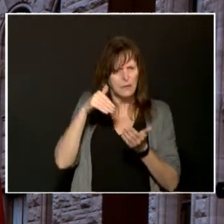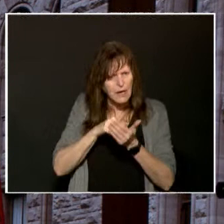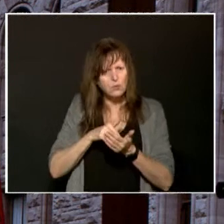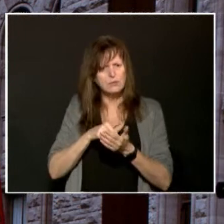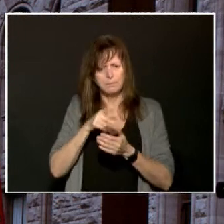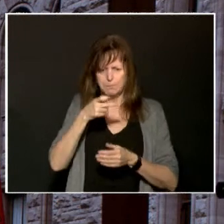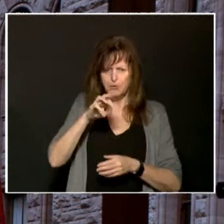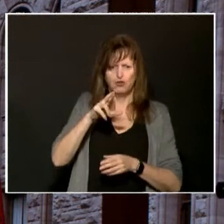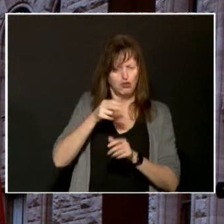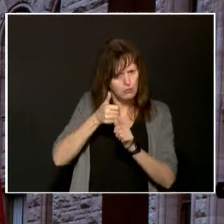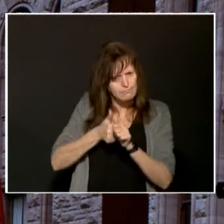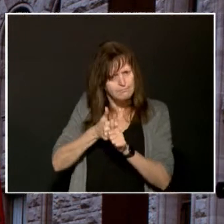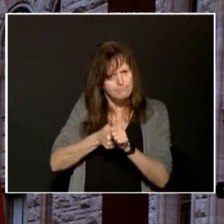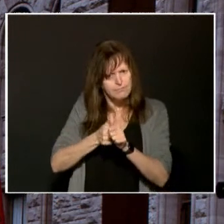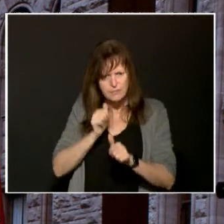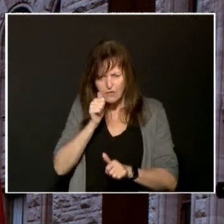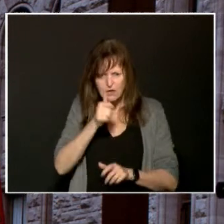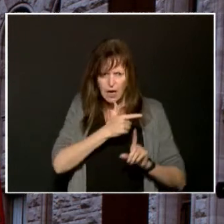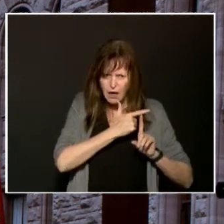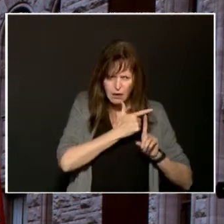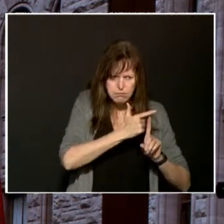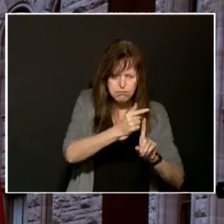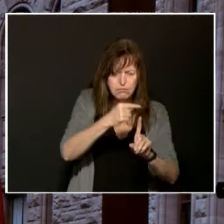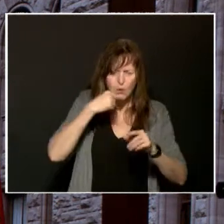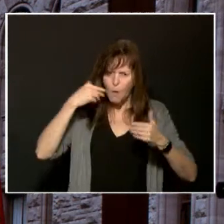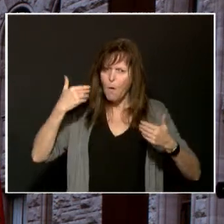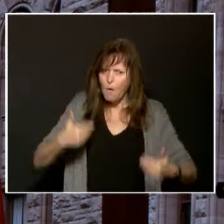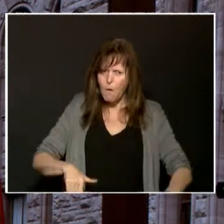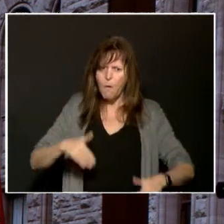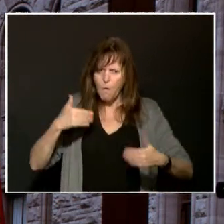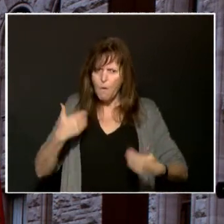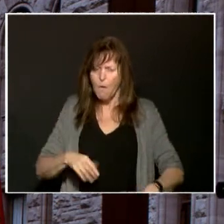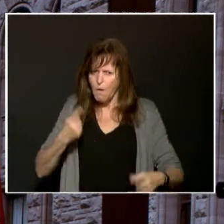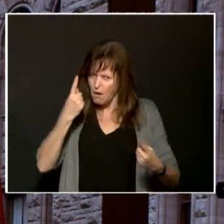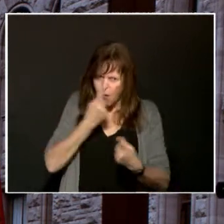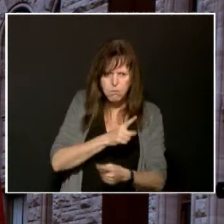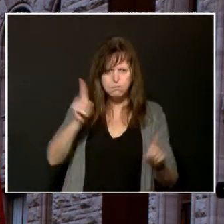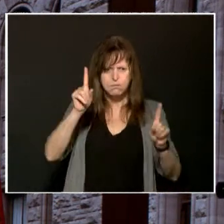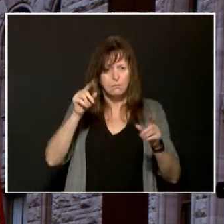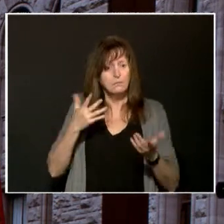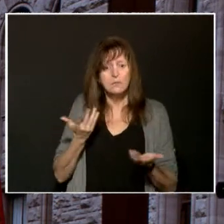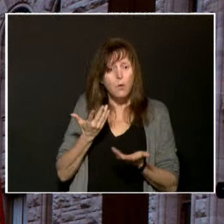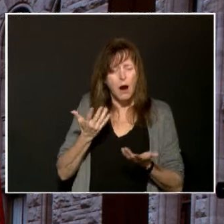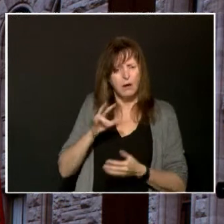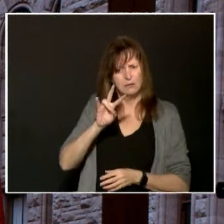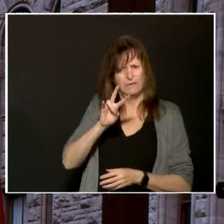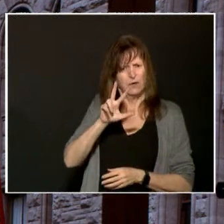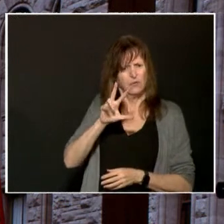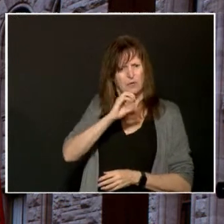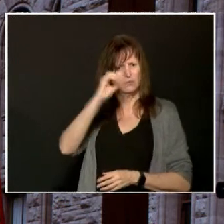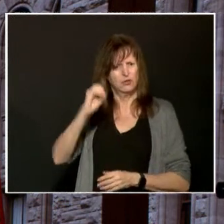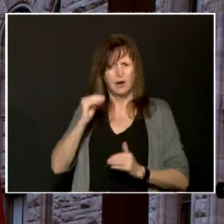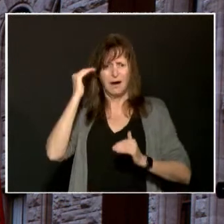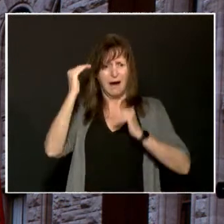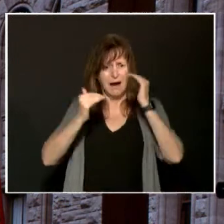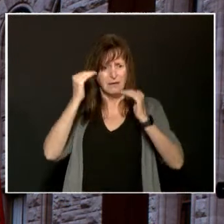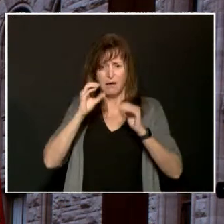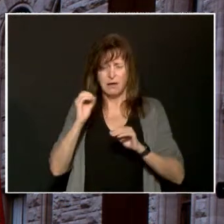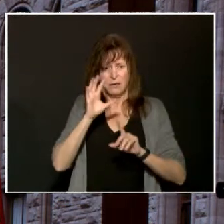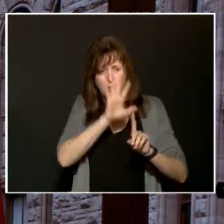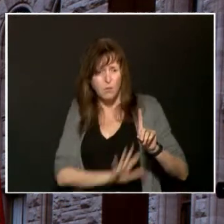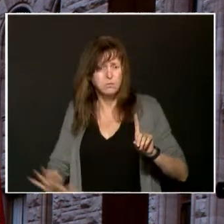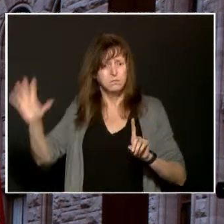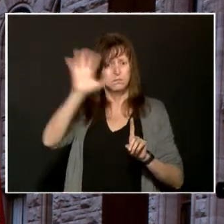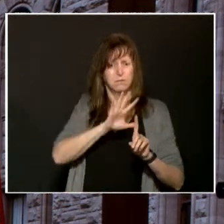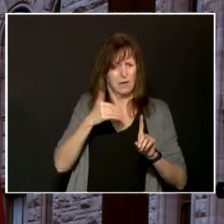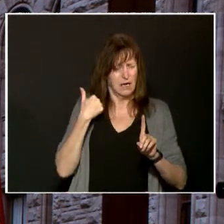tremendous achievement. This translates into 73% of adult Ontarians with at least one dose, and more